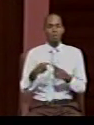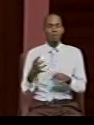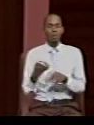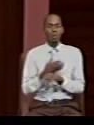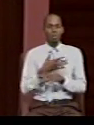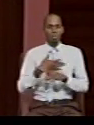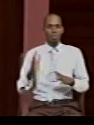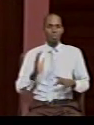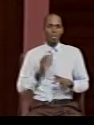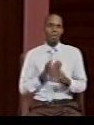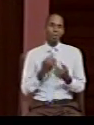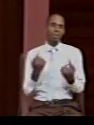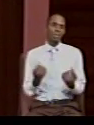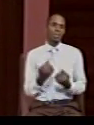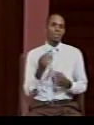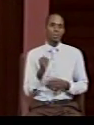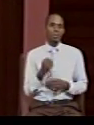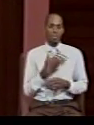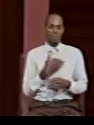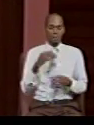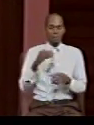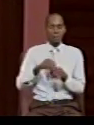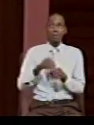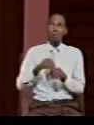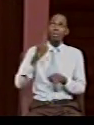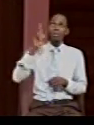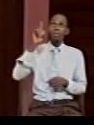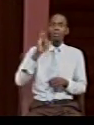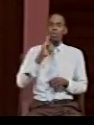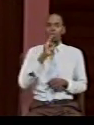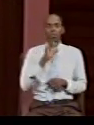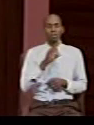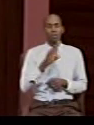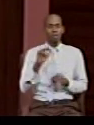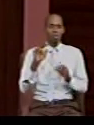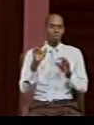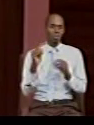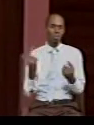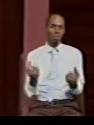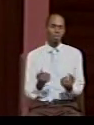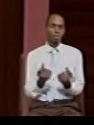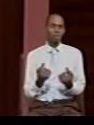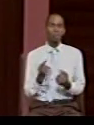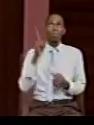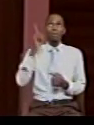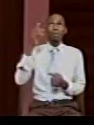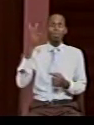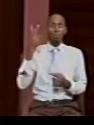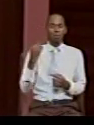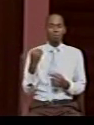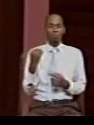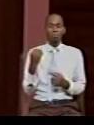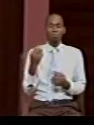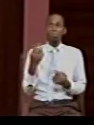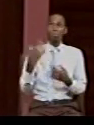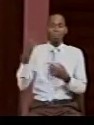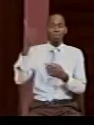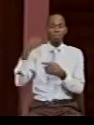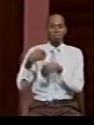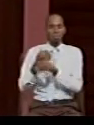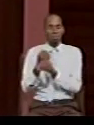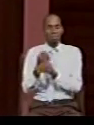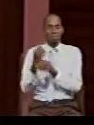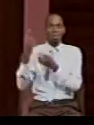sins. And in him is no sin. He was manifested. He came to this